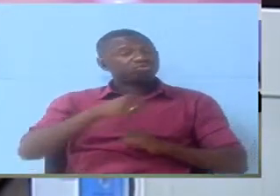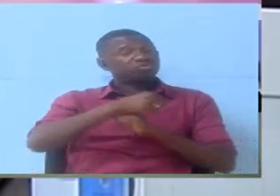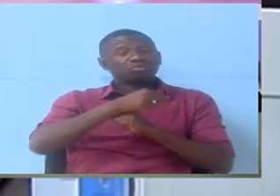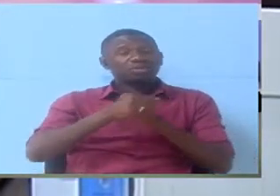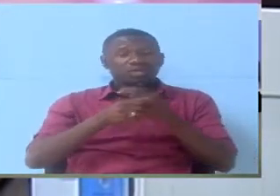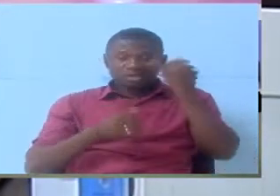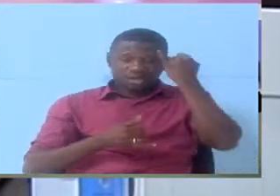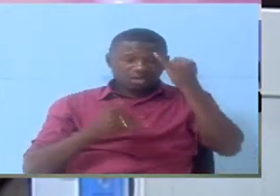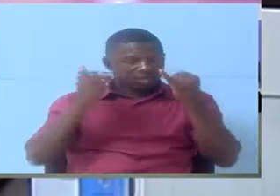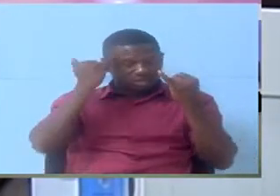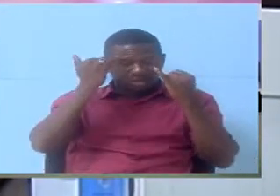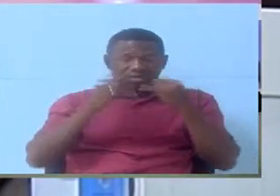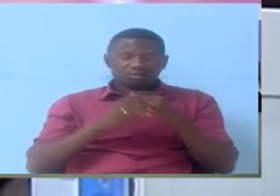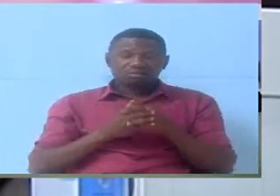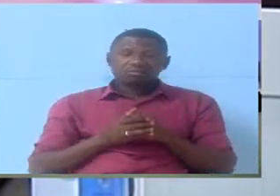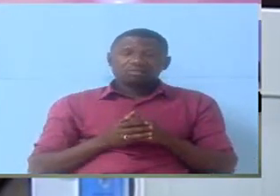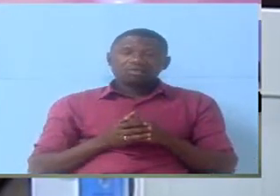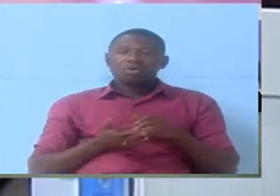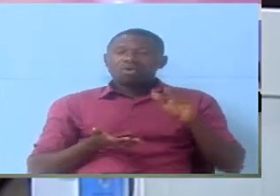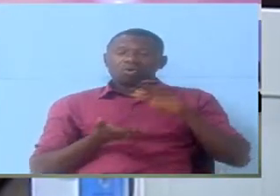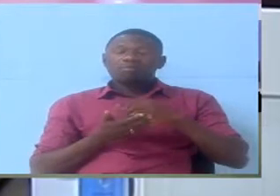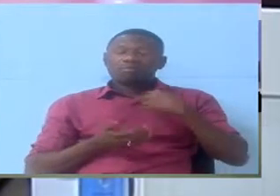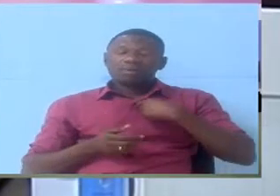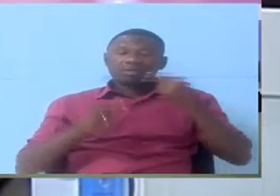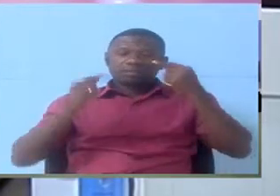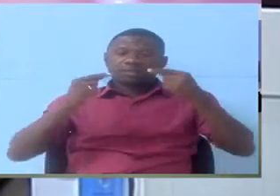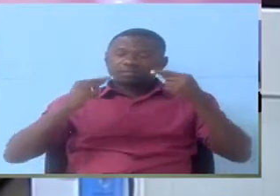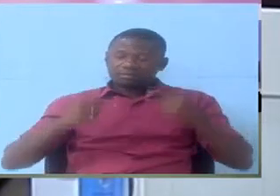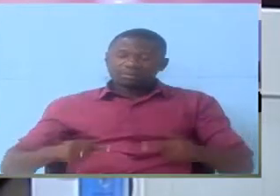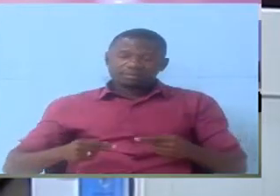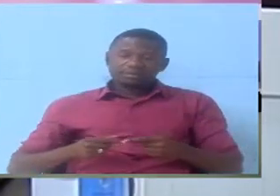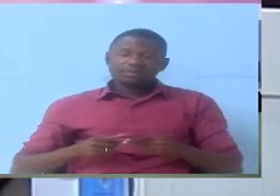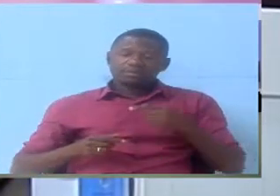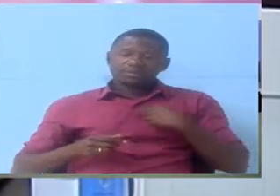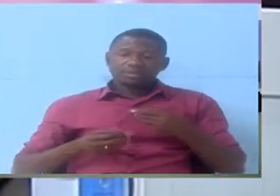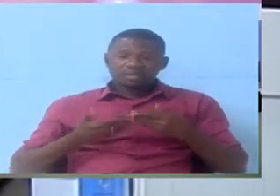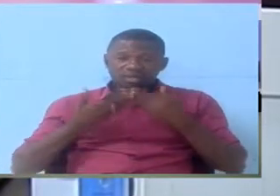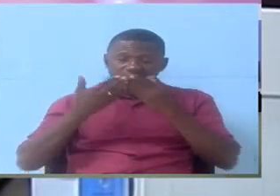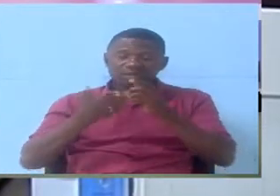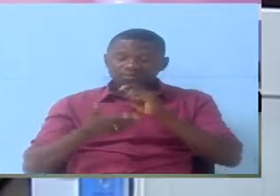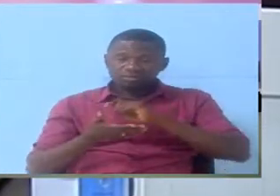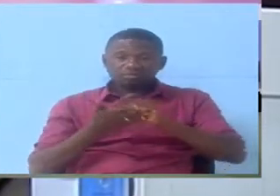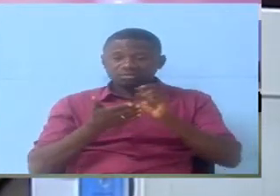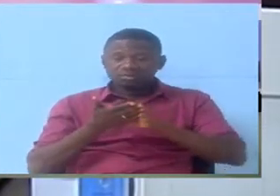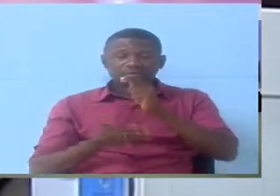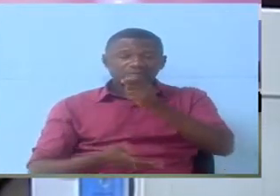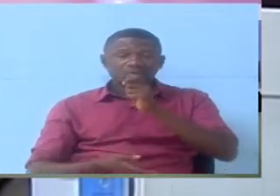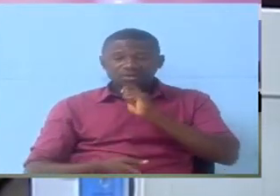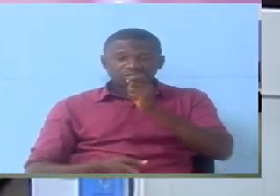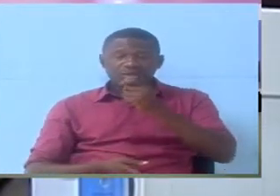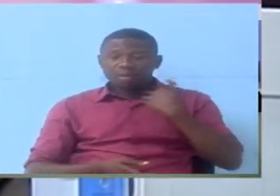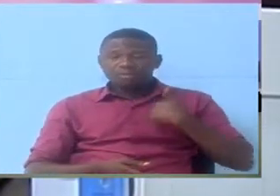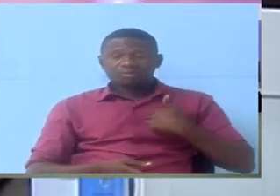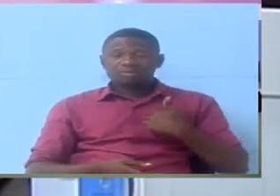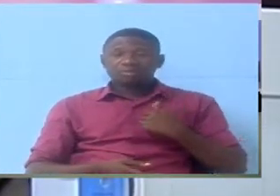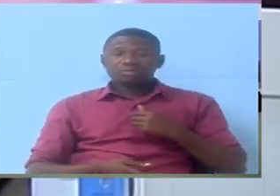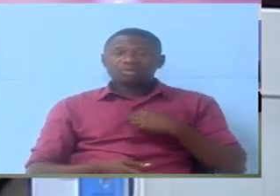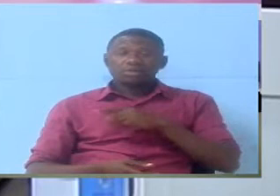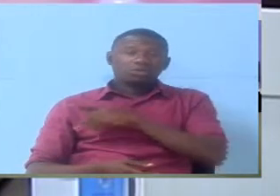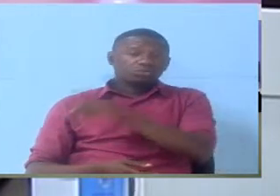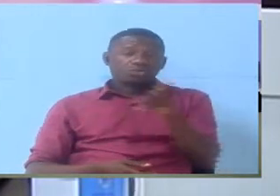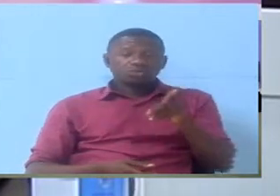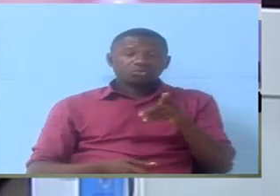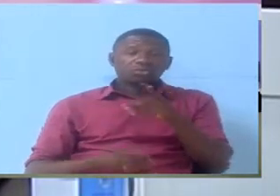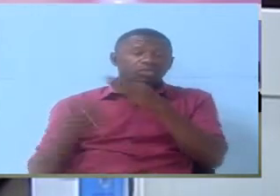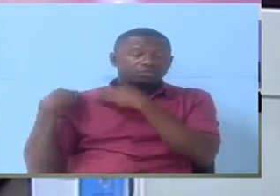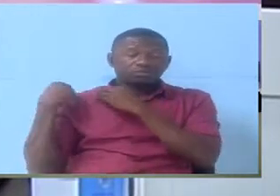mbe olodulale mutala. On my statement. Nakuma kangoto nga memfo. That I made to the press. Nga memfo kibar bundaye. That those responsible for